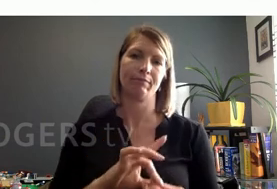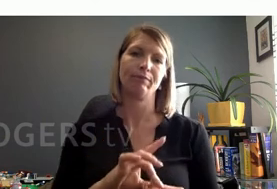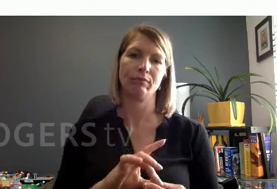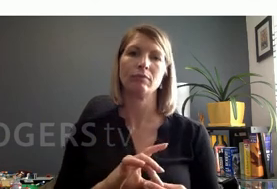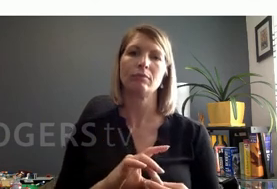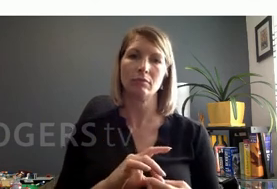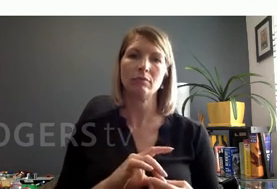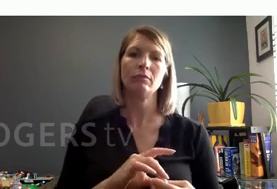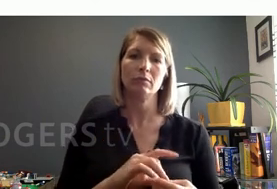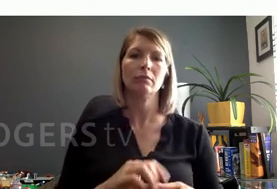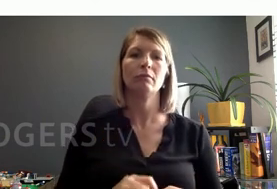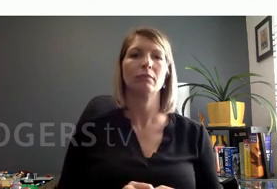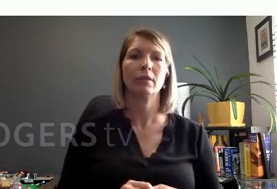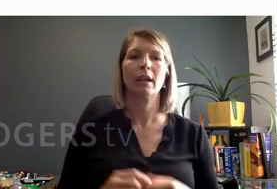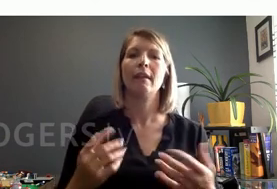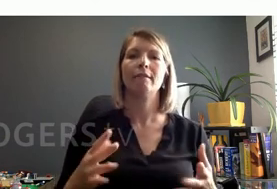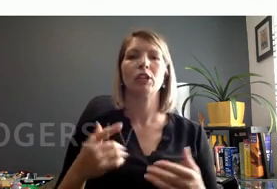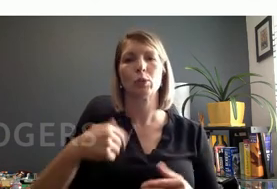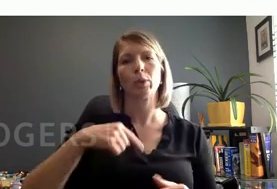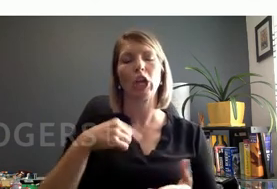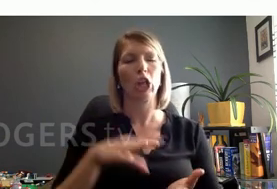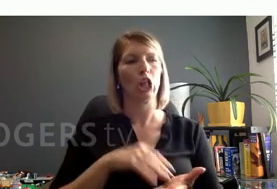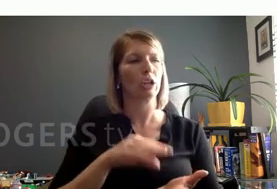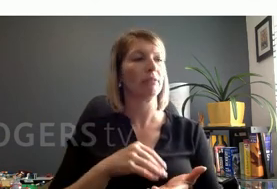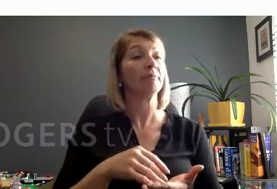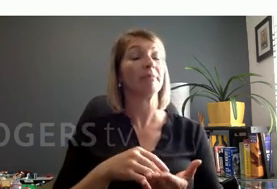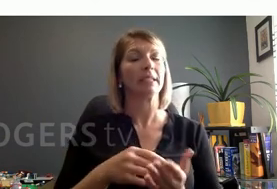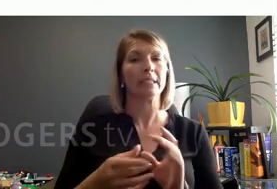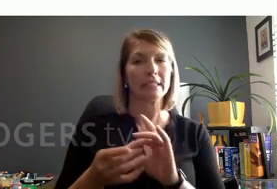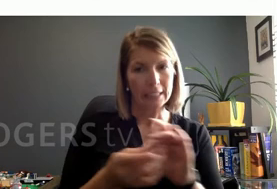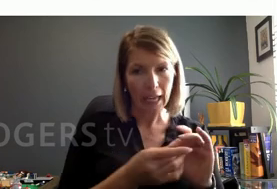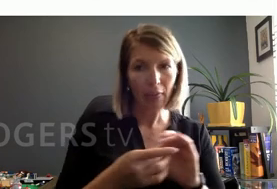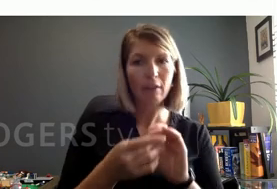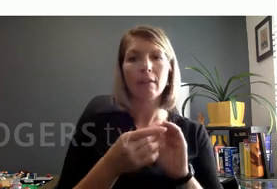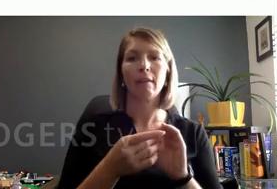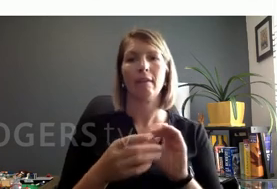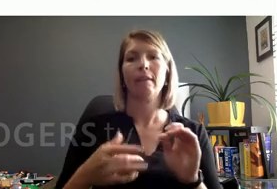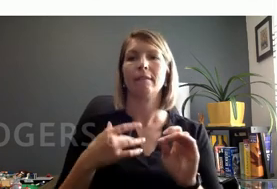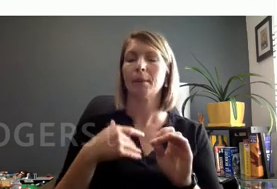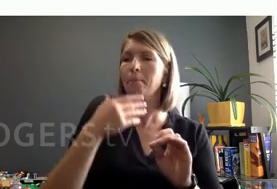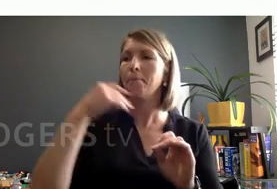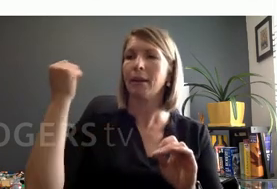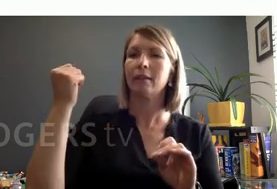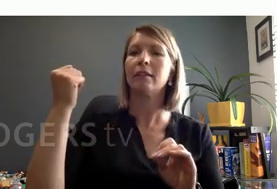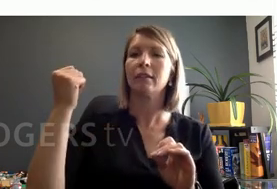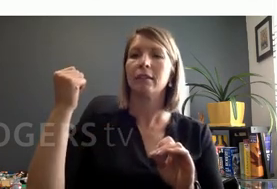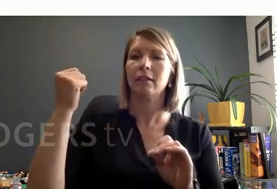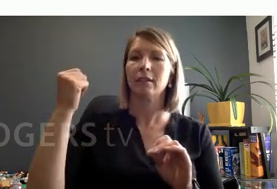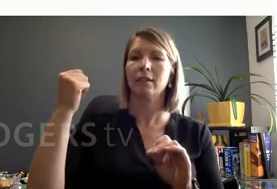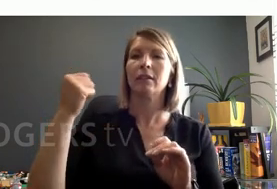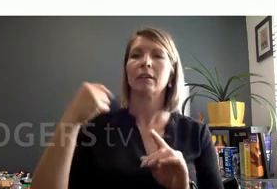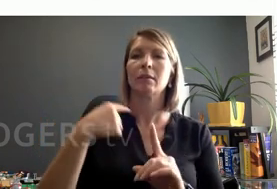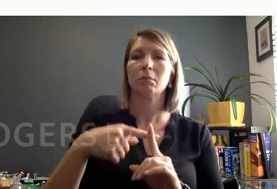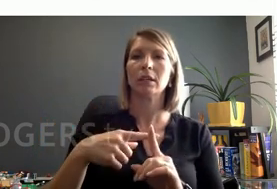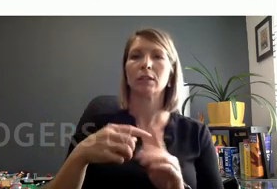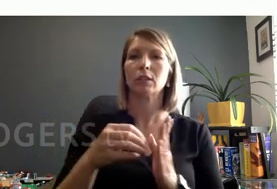really learned over the years that, you know, collaboration, getting connected with the community and giving young people a platform or